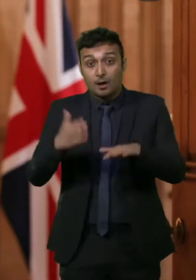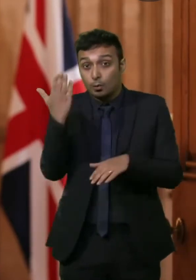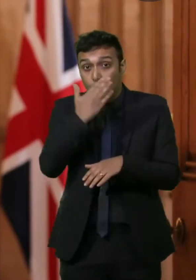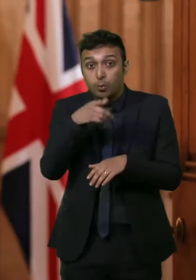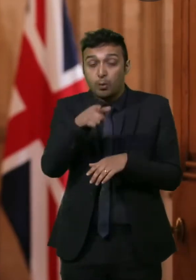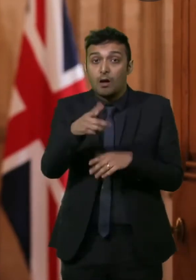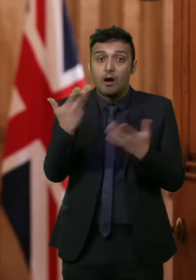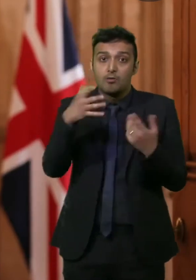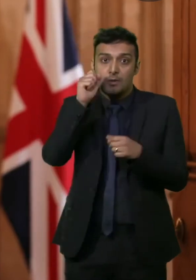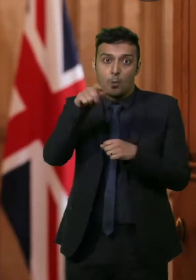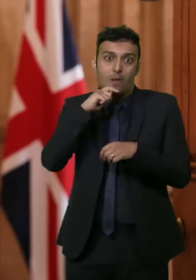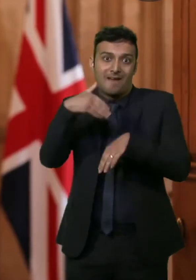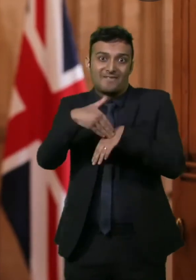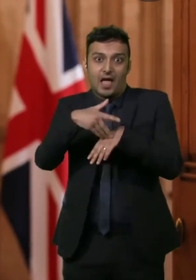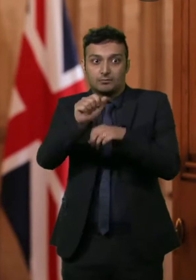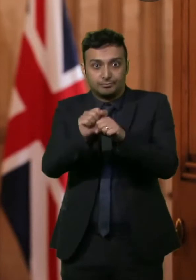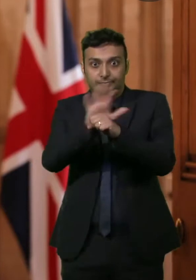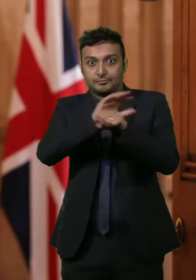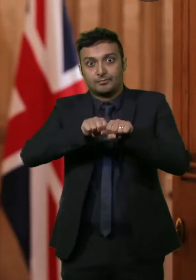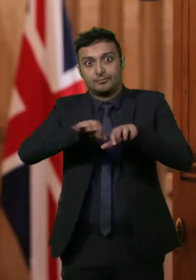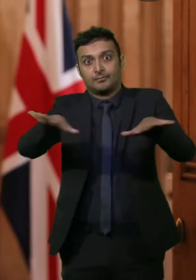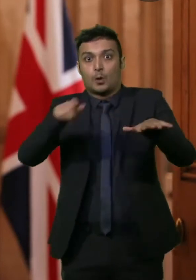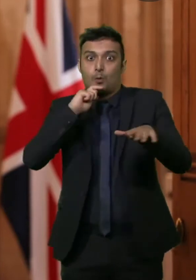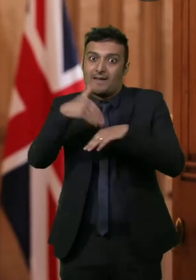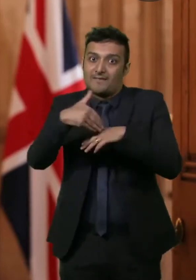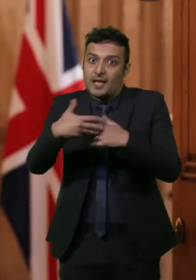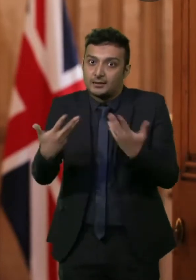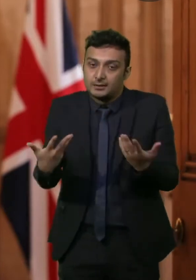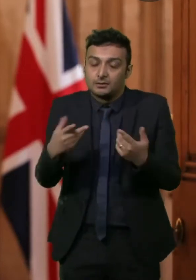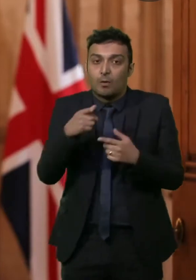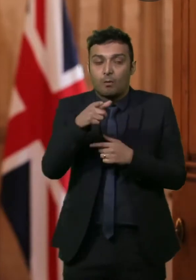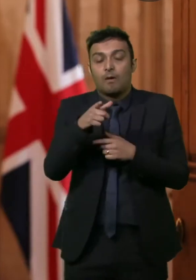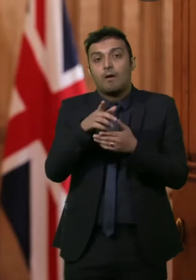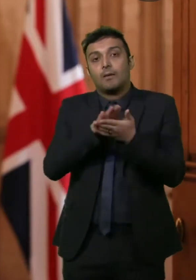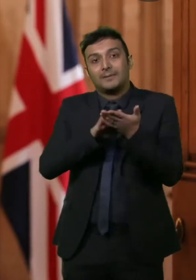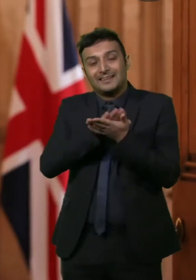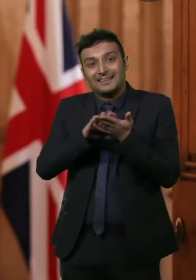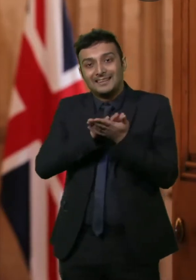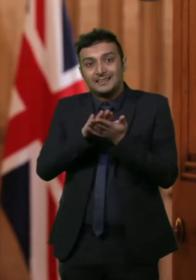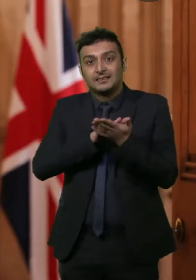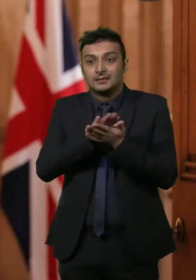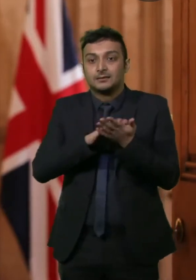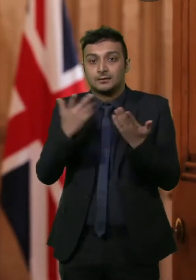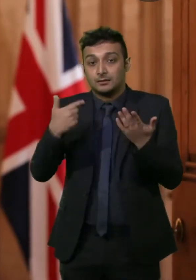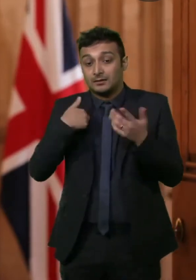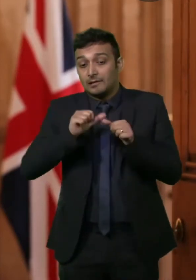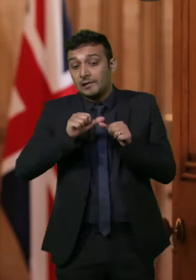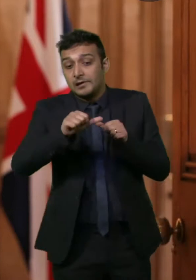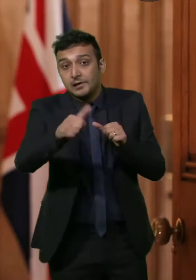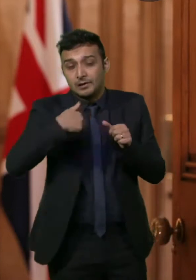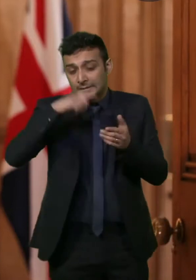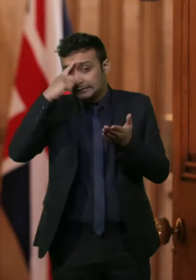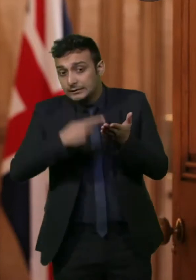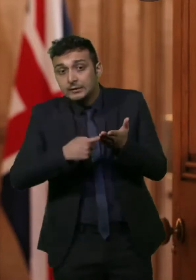And so at all times, and as we decide on the next steps forward and when we take them, we will